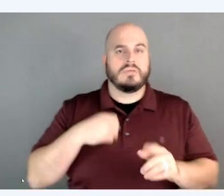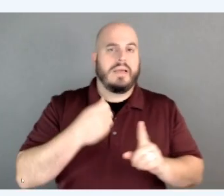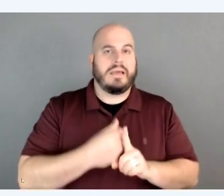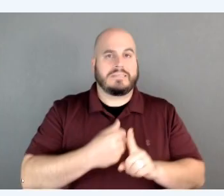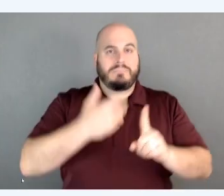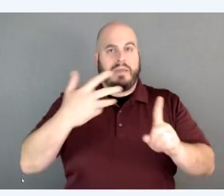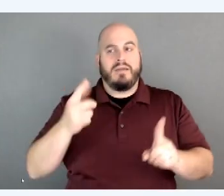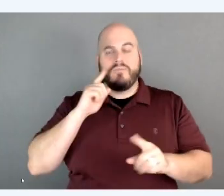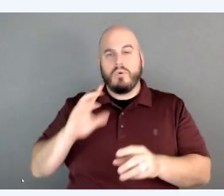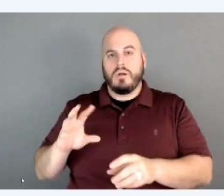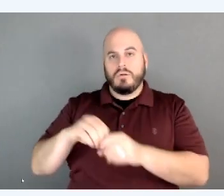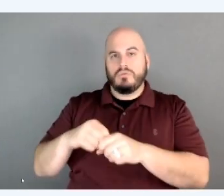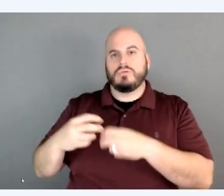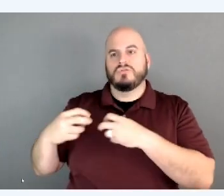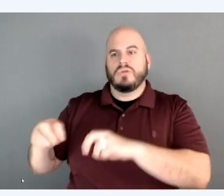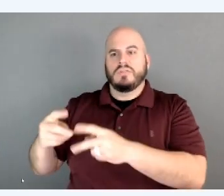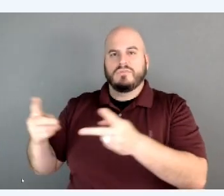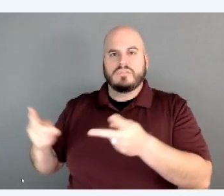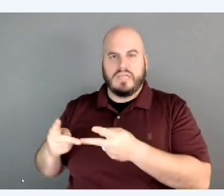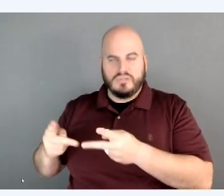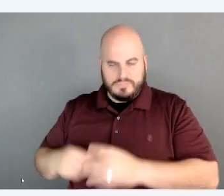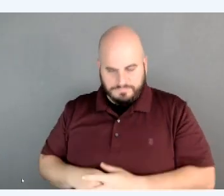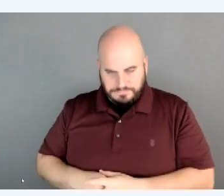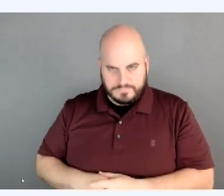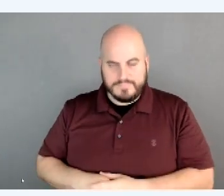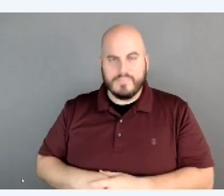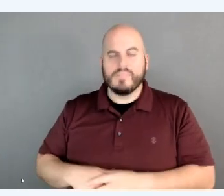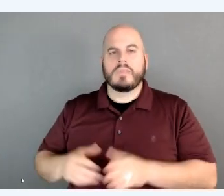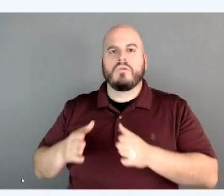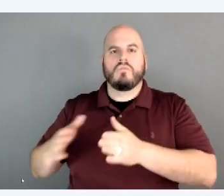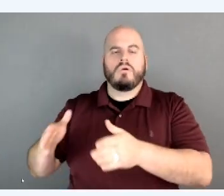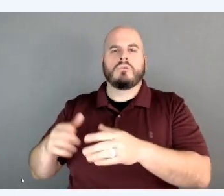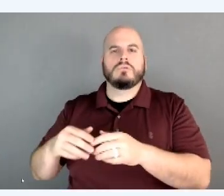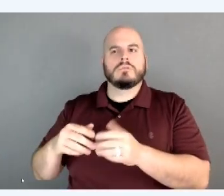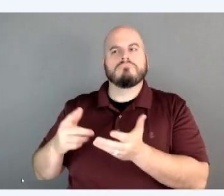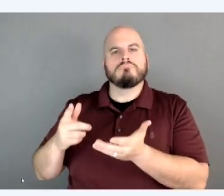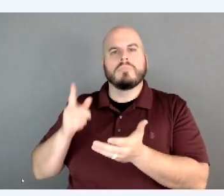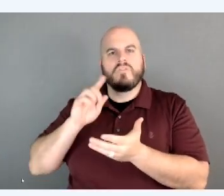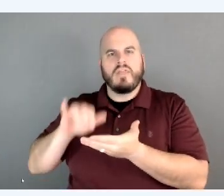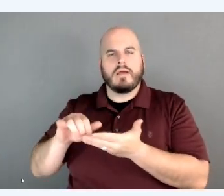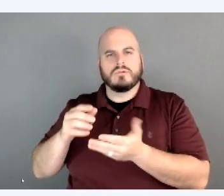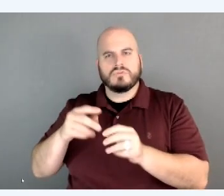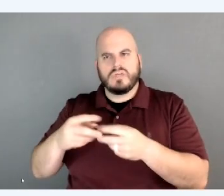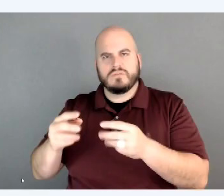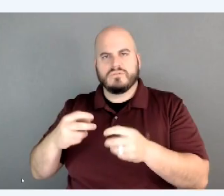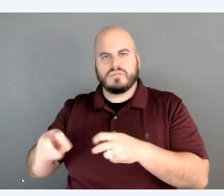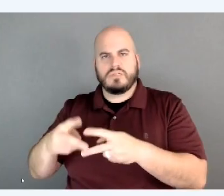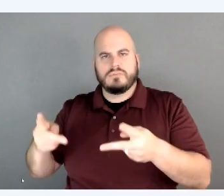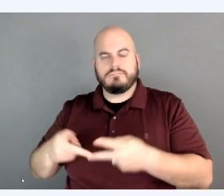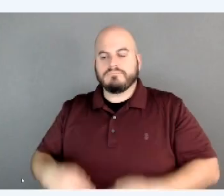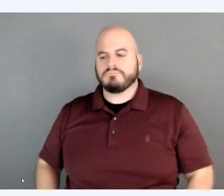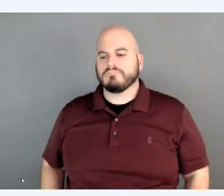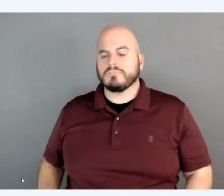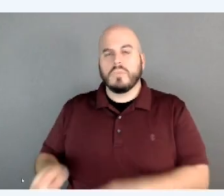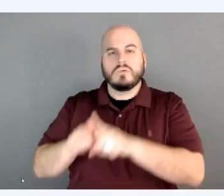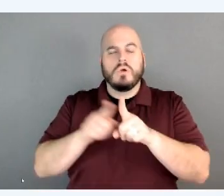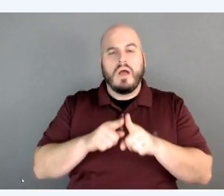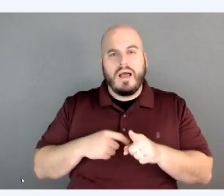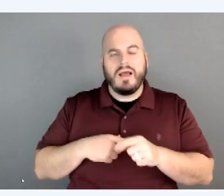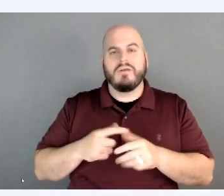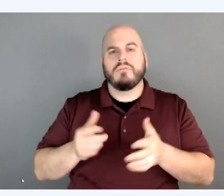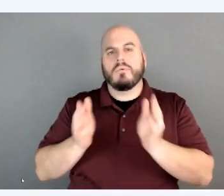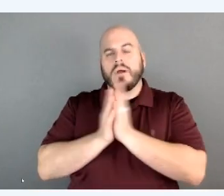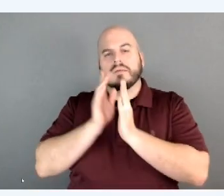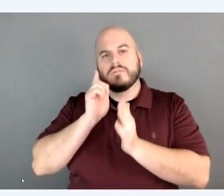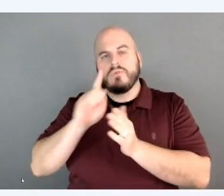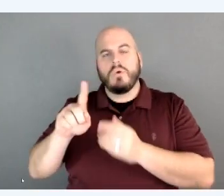the transfer station, the roads approaching the transfer station. We've also went out with a request for bids for litter abatement along